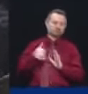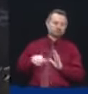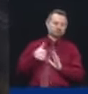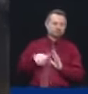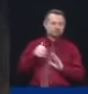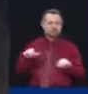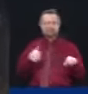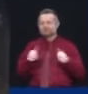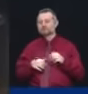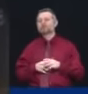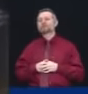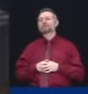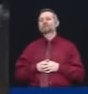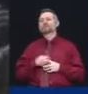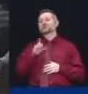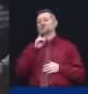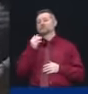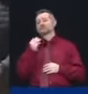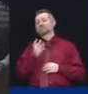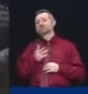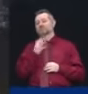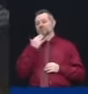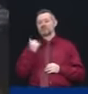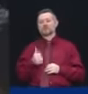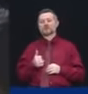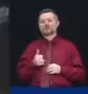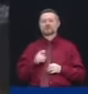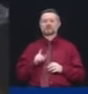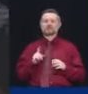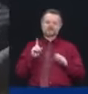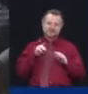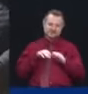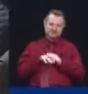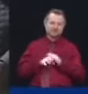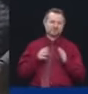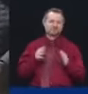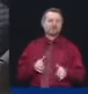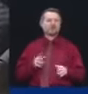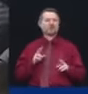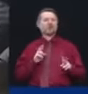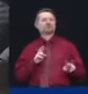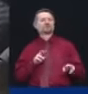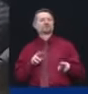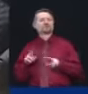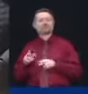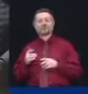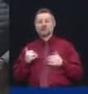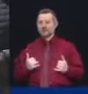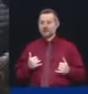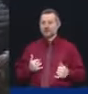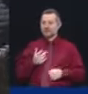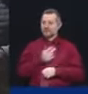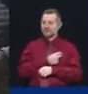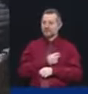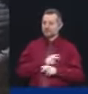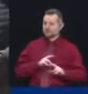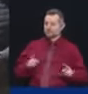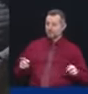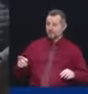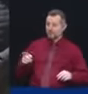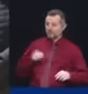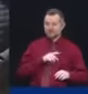Still, nothing beats being able to visit the fairgrounds in person. With the vaccine, we can finally see a light at the end of the